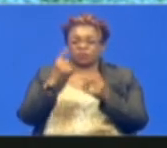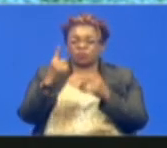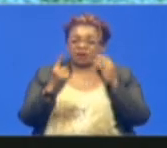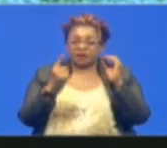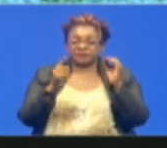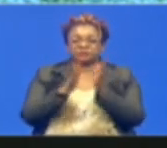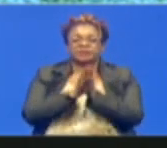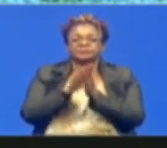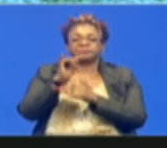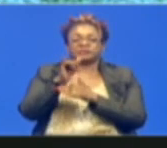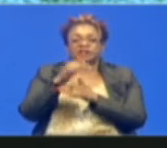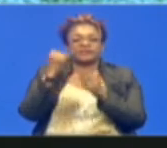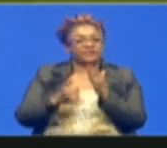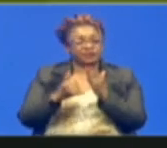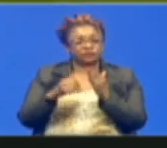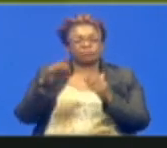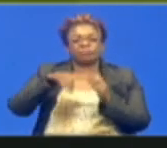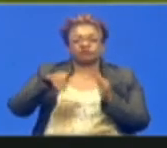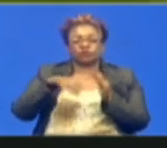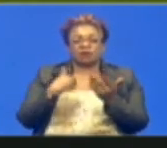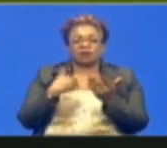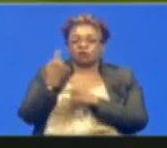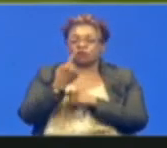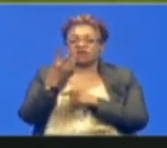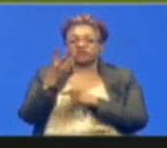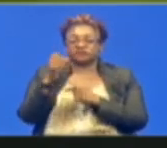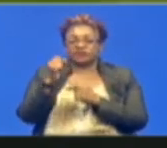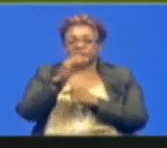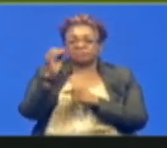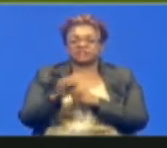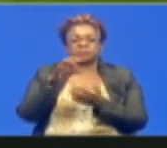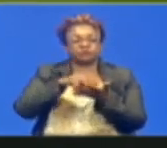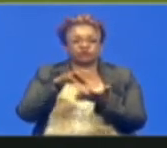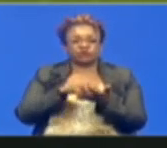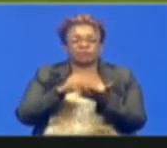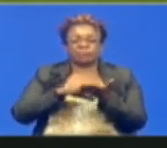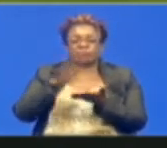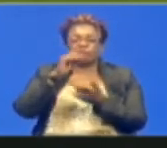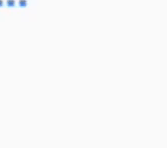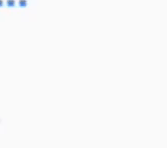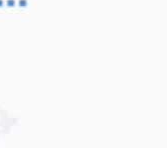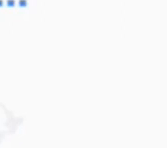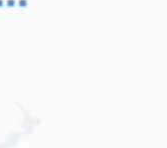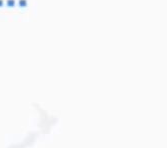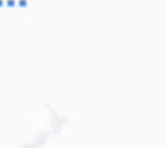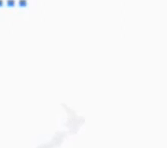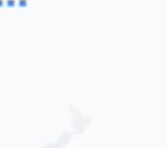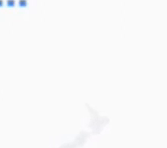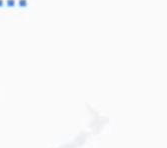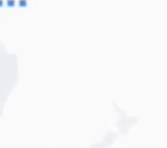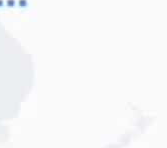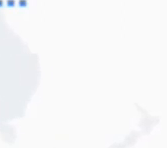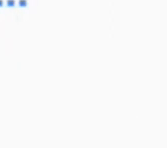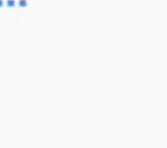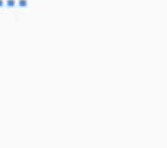over Netherlands in the final. Portugal had only 45% possession, but were more dangerous throughout as they added another...